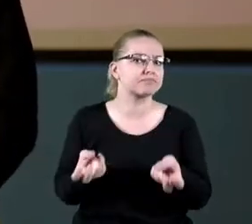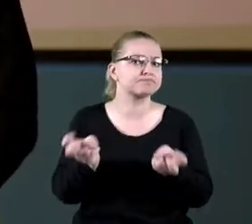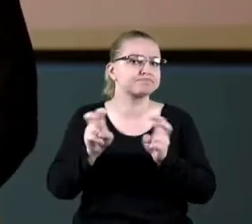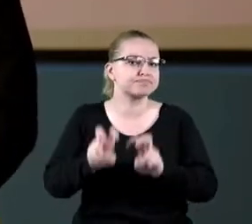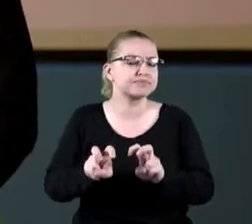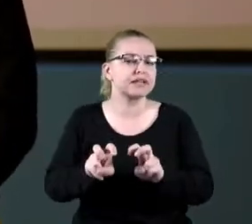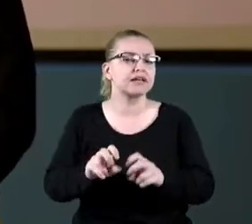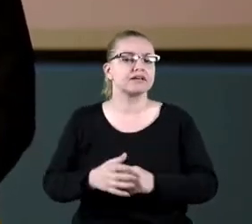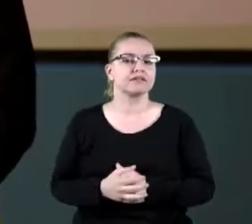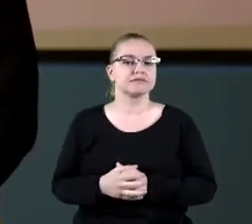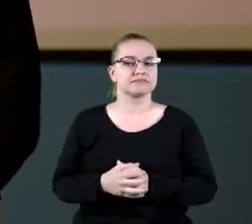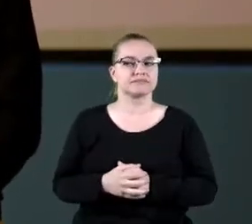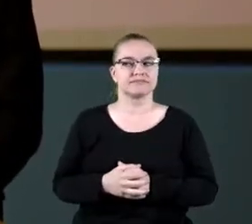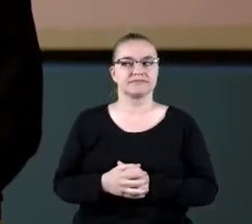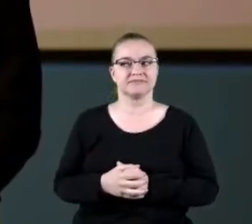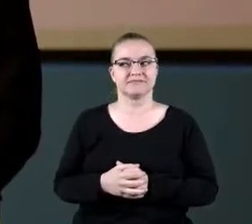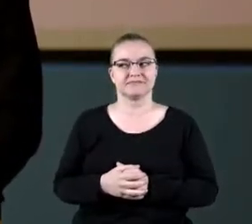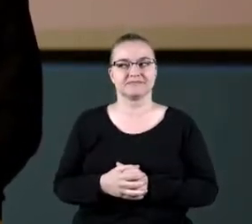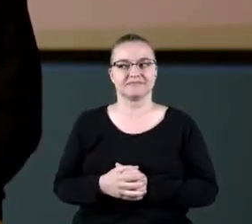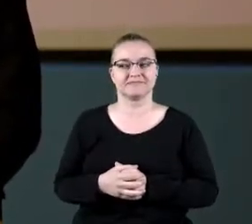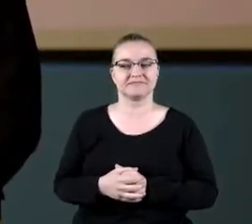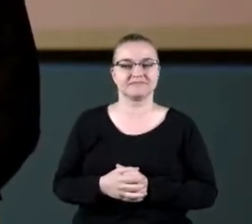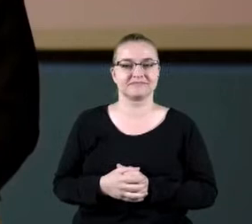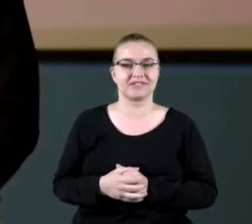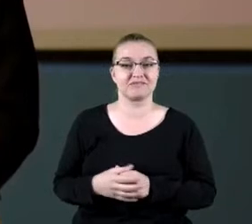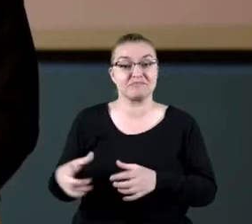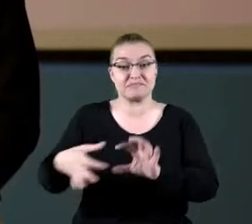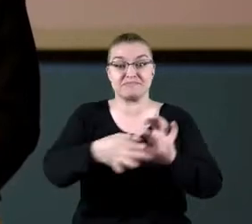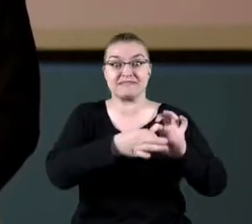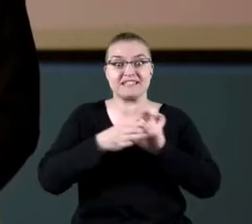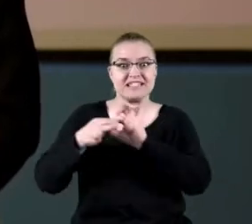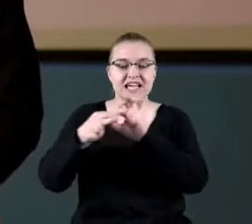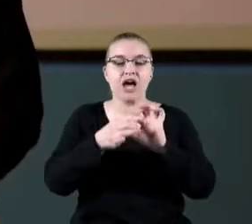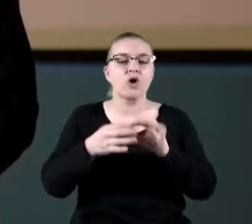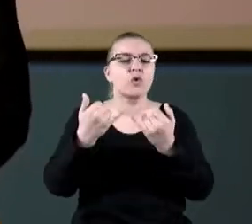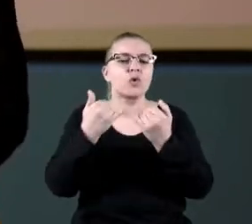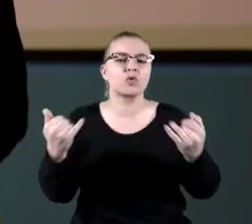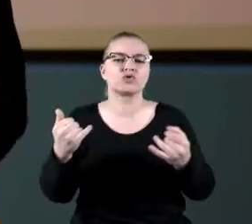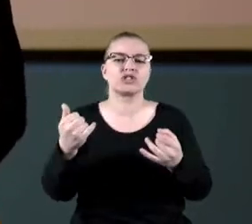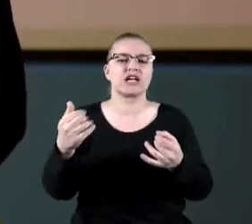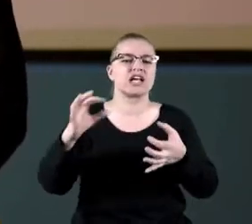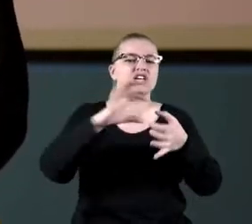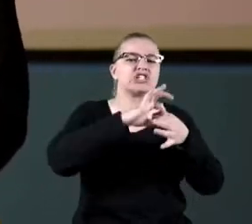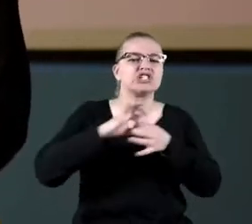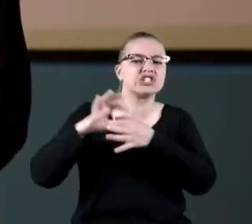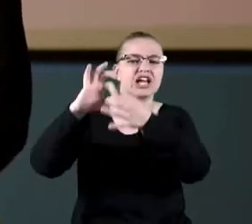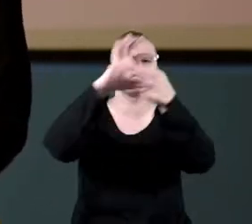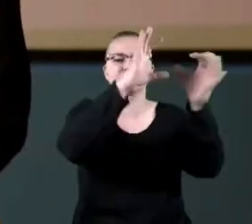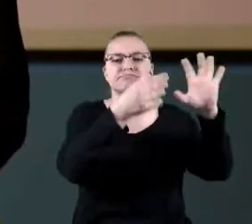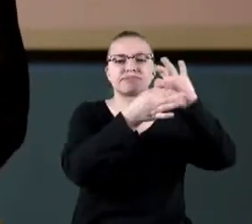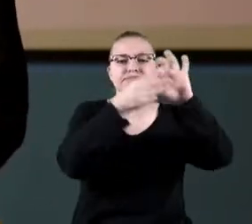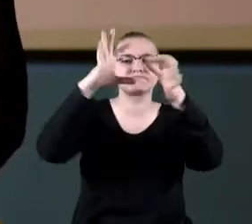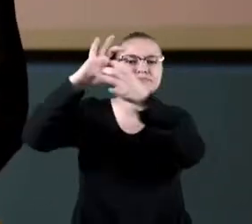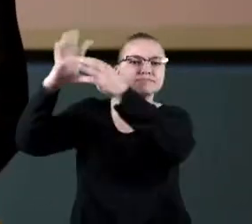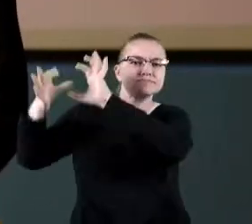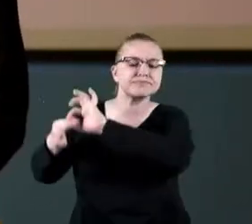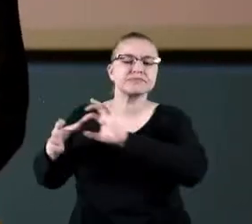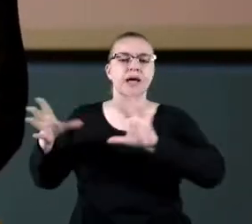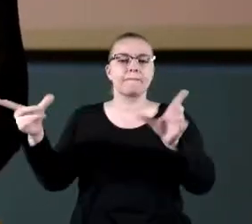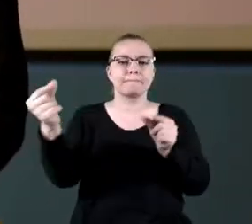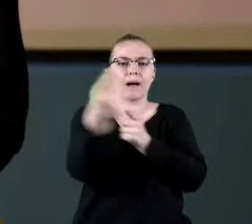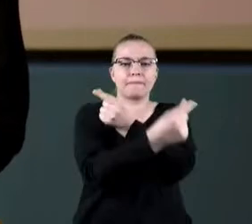internationalization, including joining networks specialized in addressing climate change,